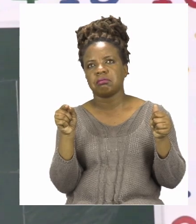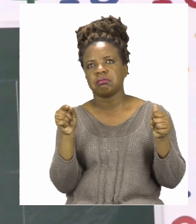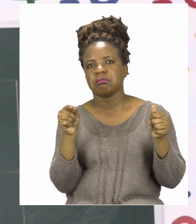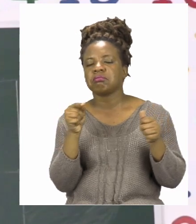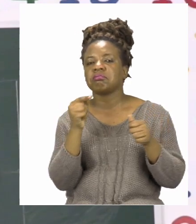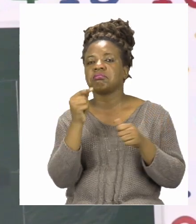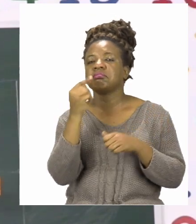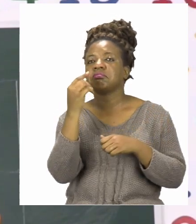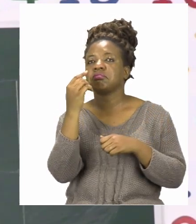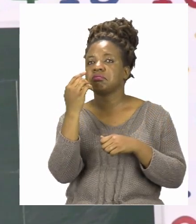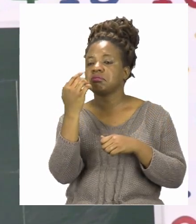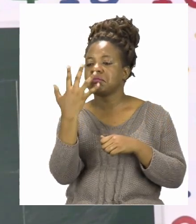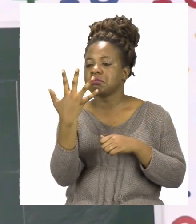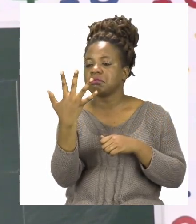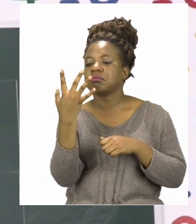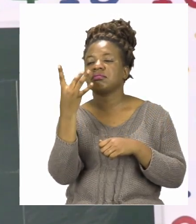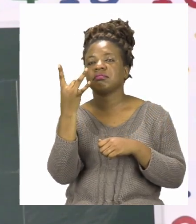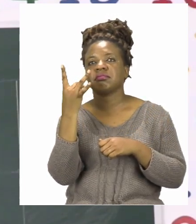58. So